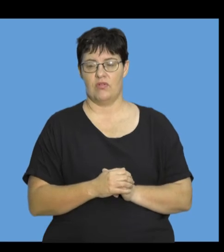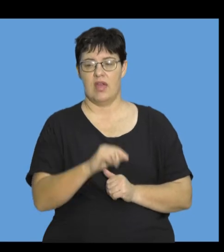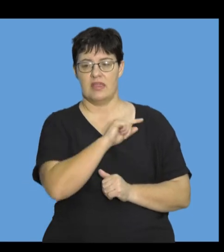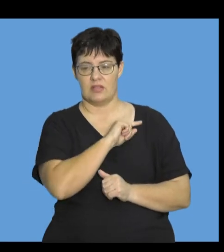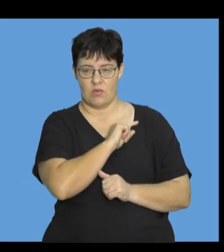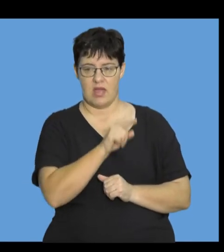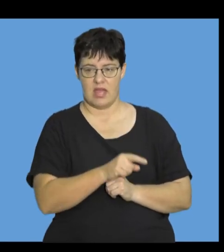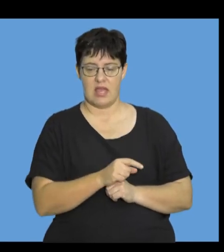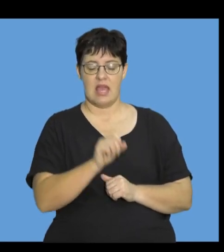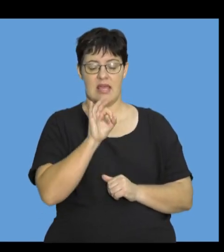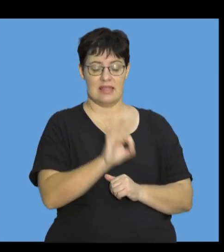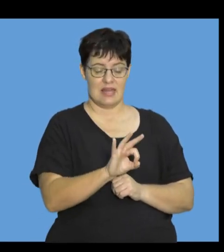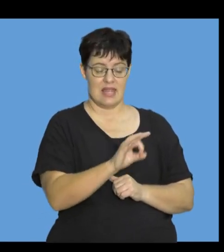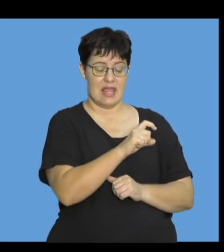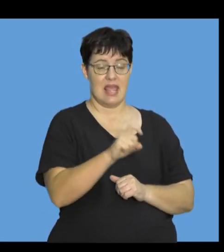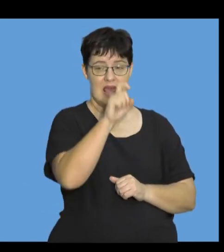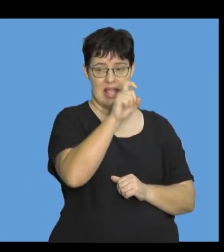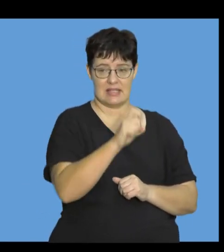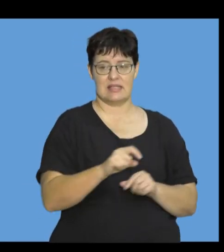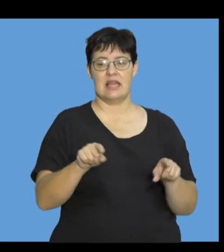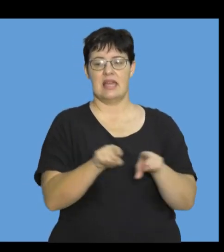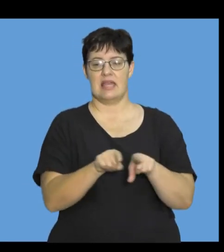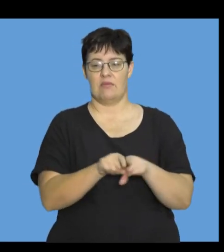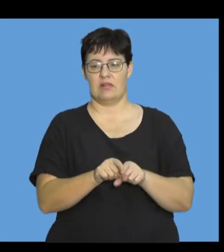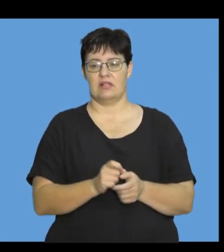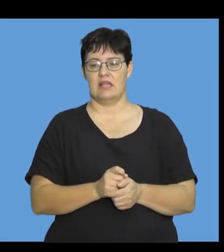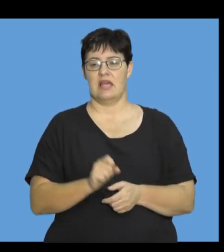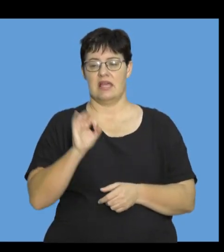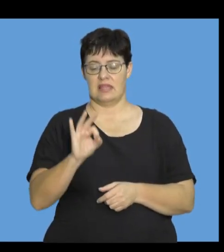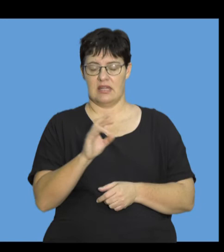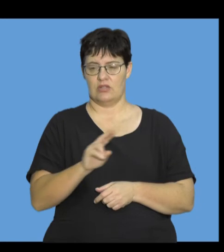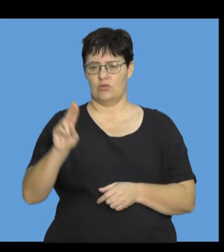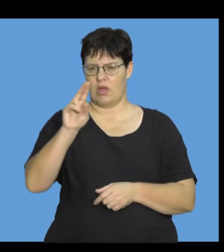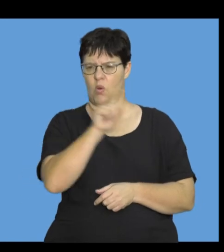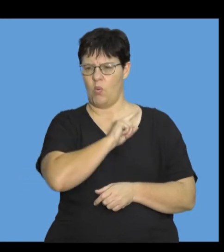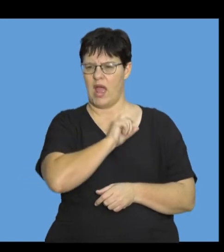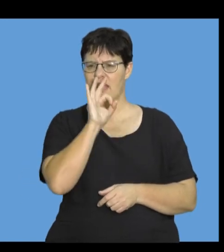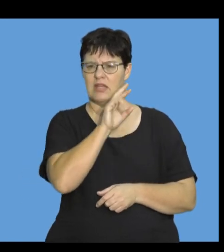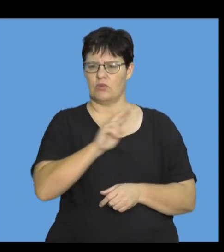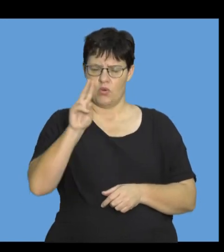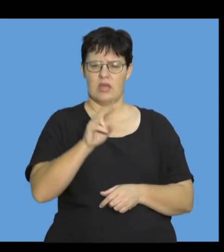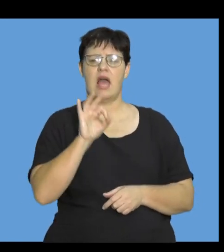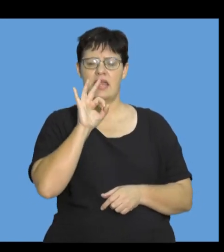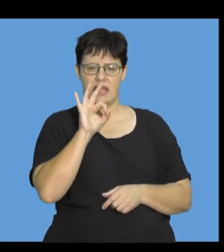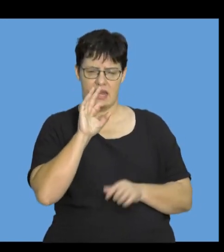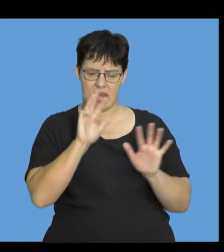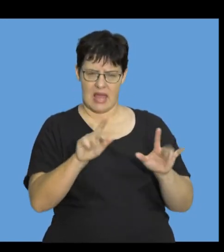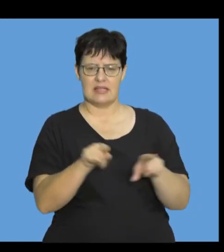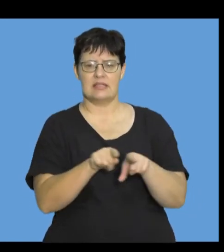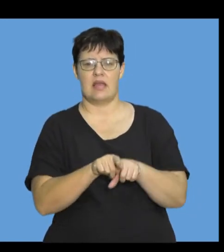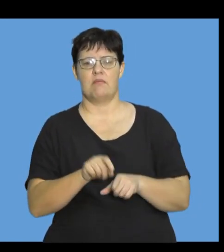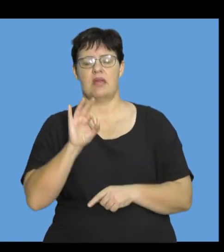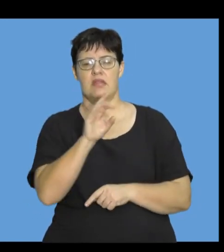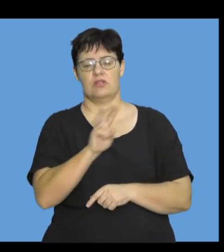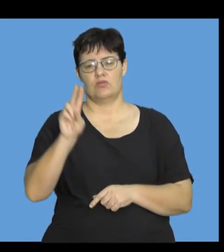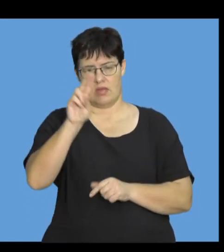0. And therefore, this will be 3 to the exponent of x equals to 3 squared. Why 3 squared? Because 9 is the